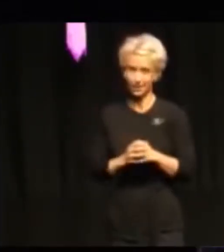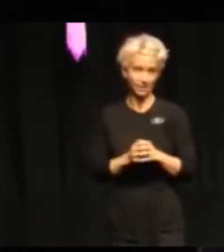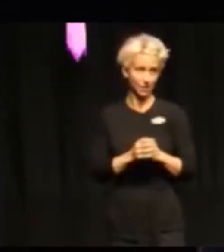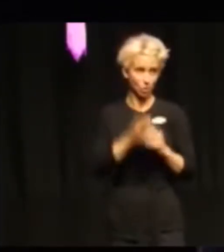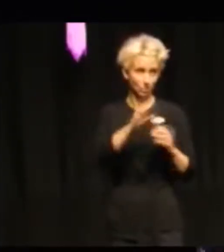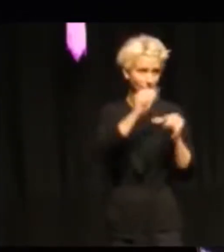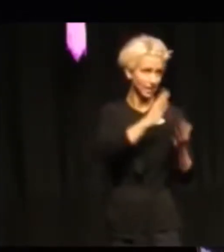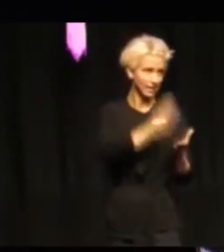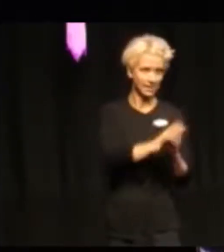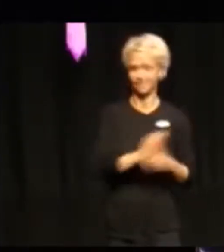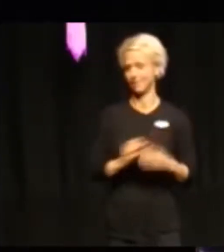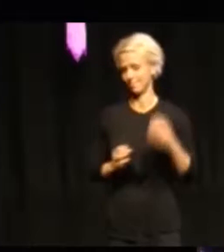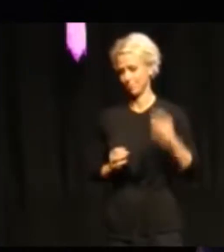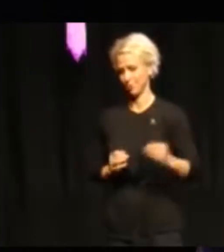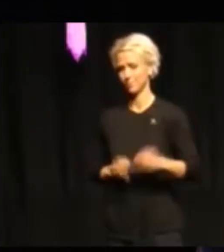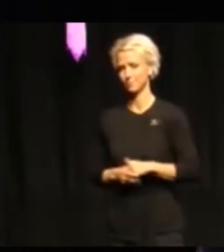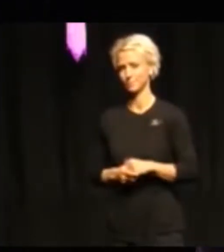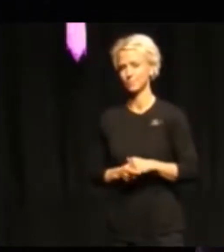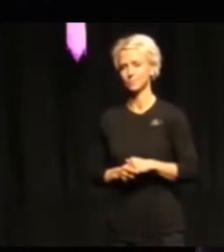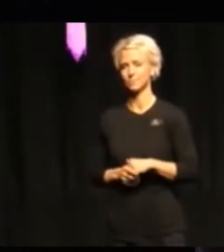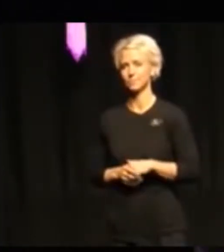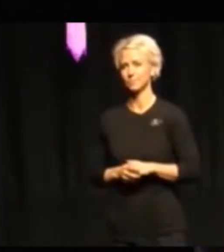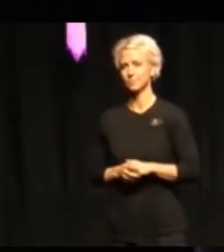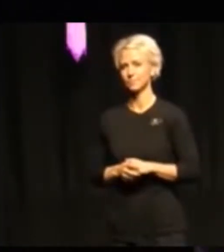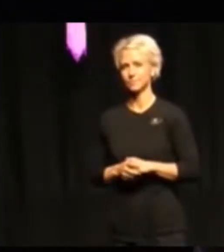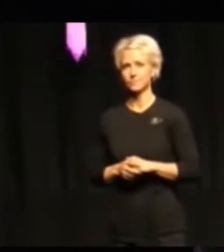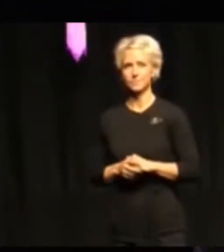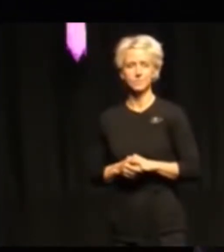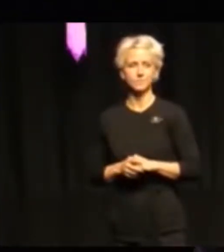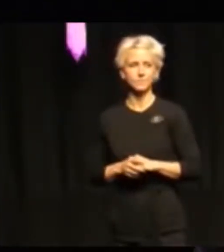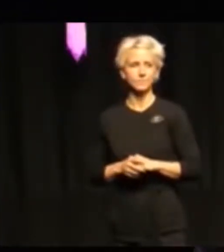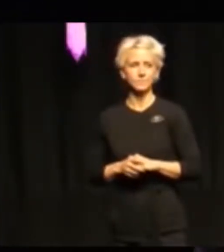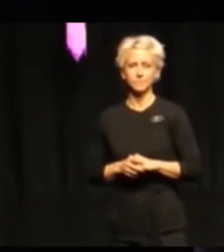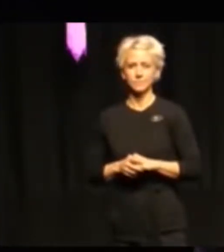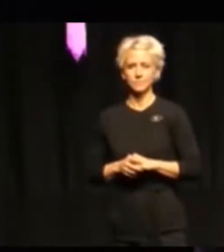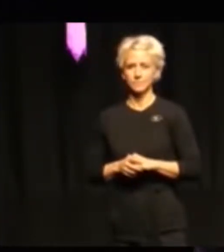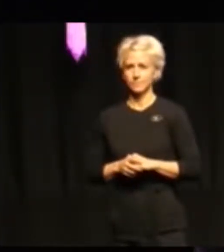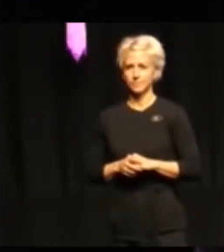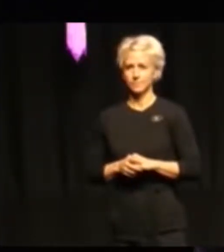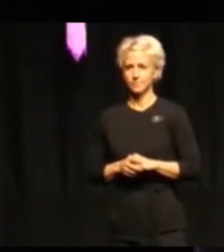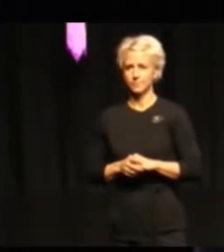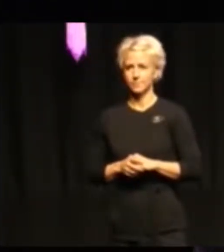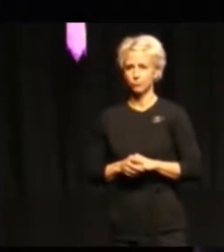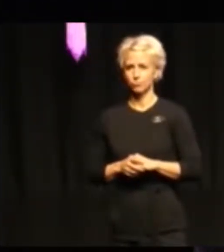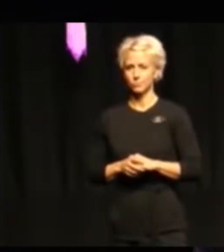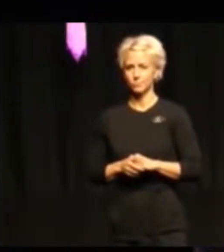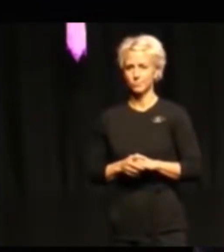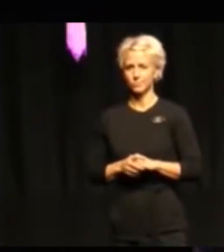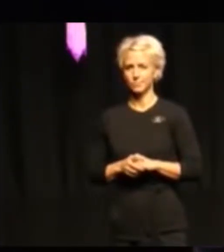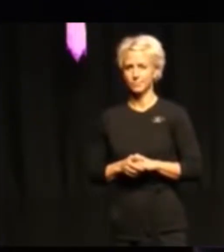right. So so let me start with these